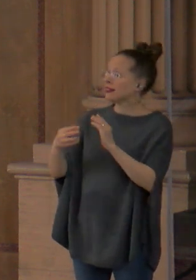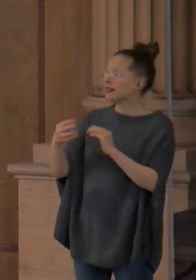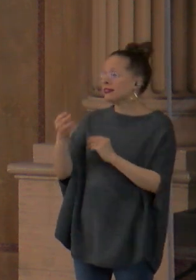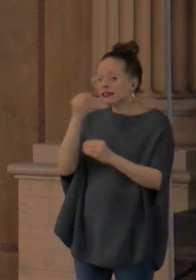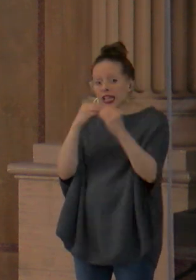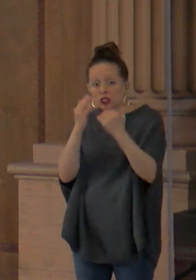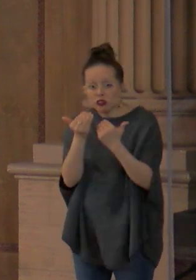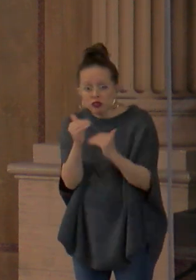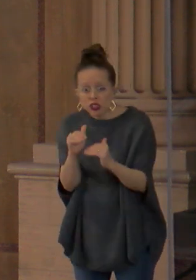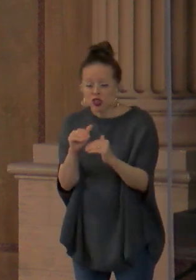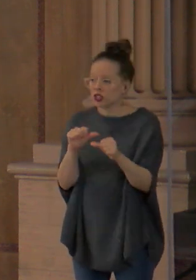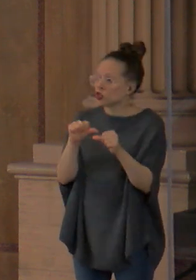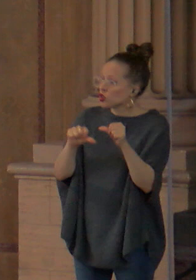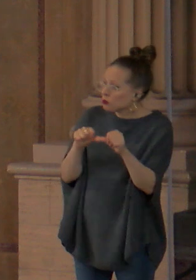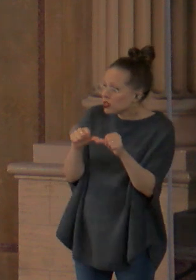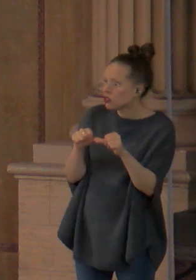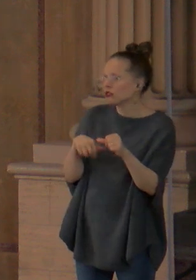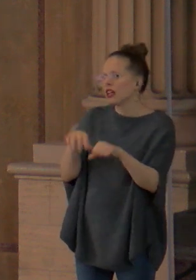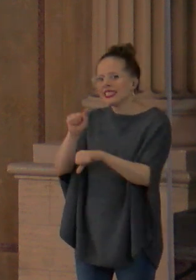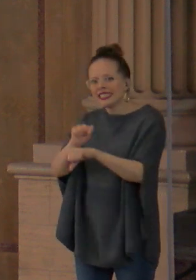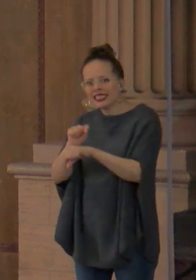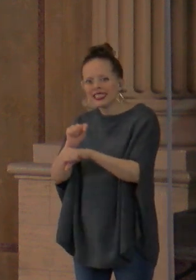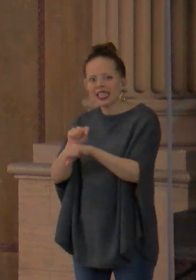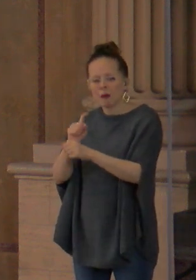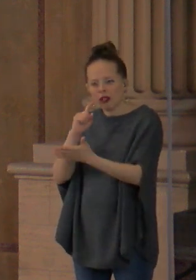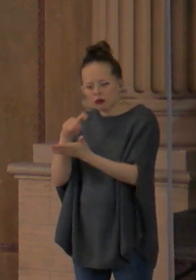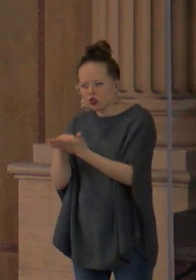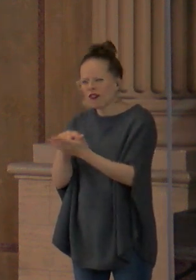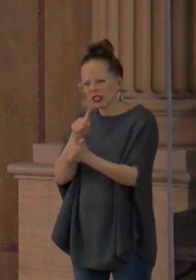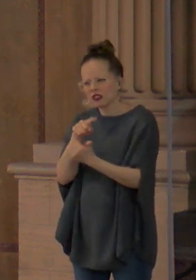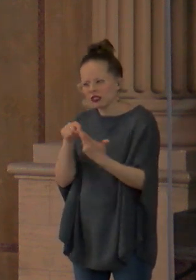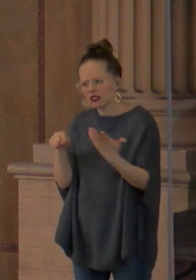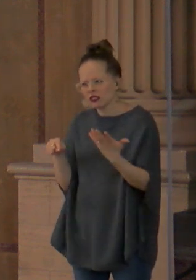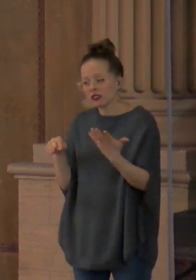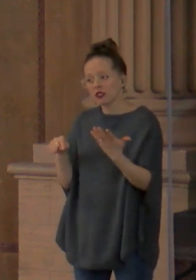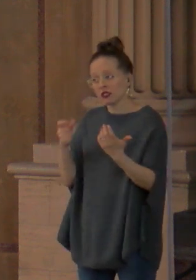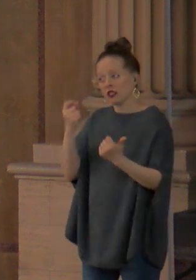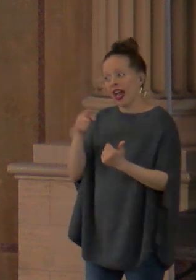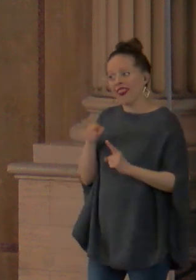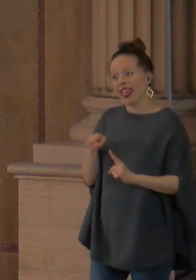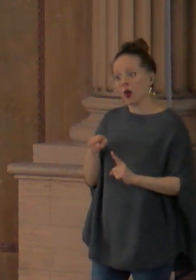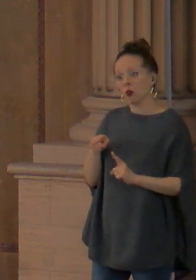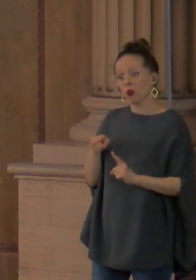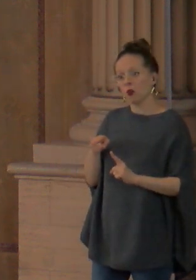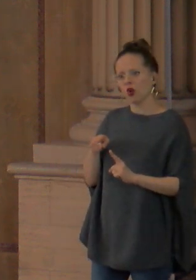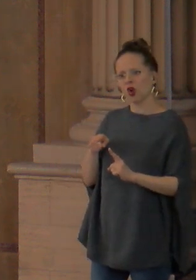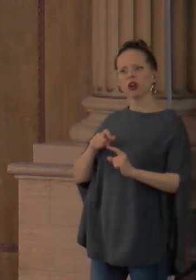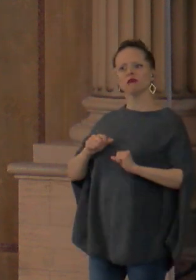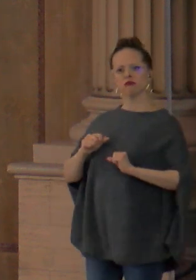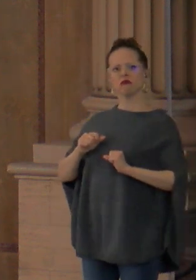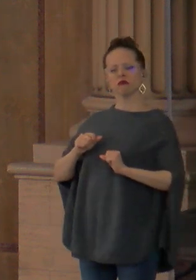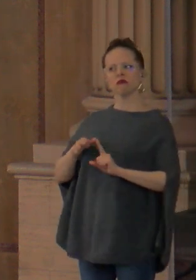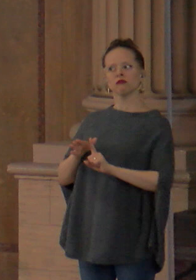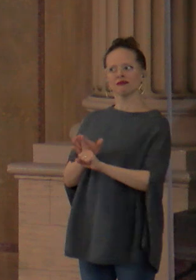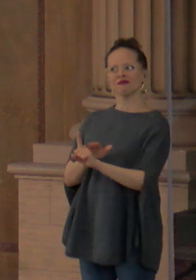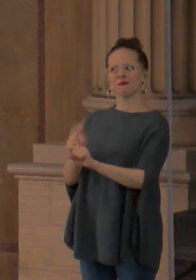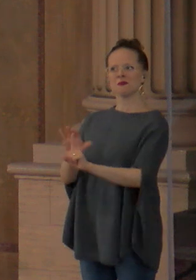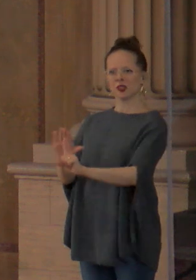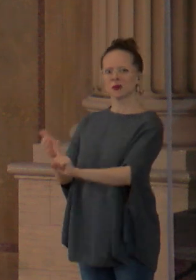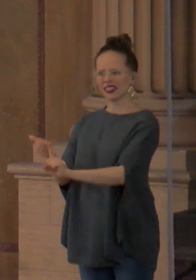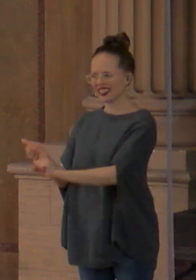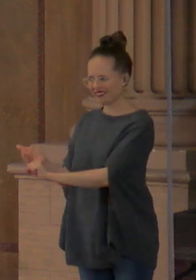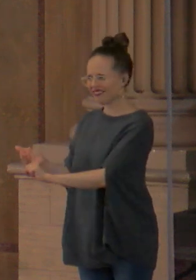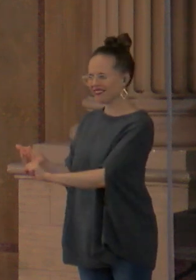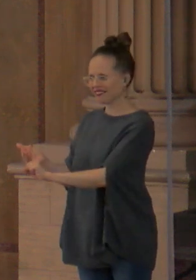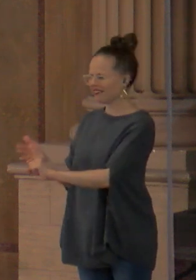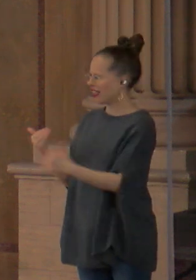holidays, observances in the temple. And these Judaizers were persuasive. They were relatively good moral people. They had good values. They had